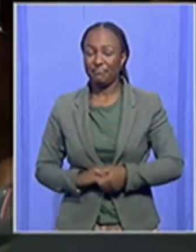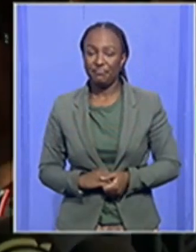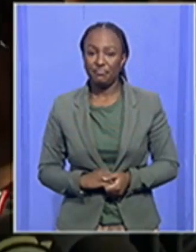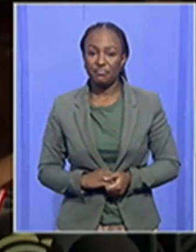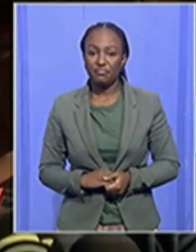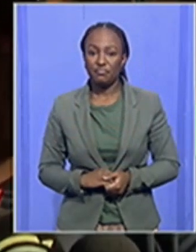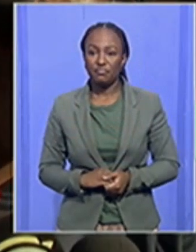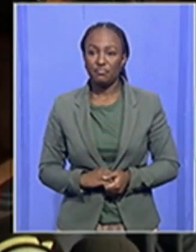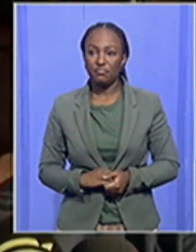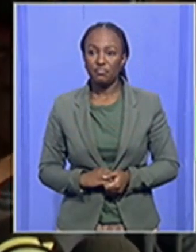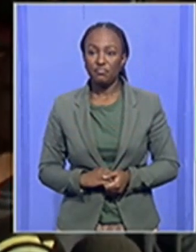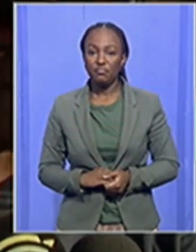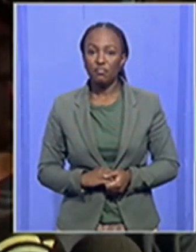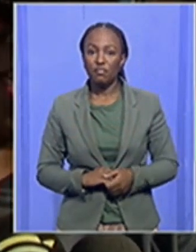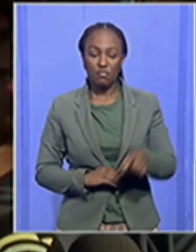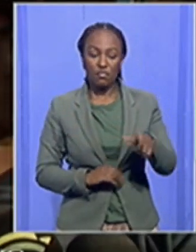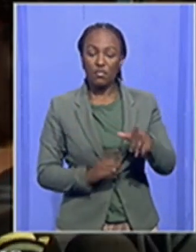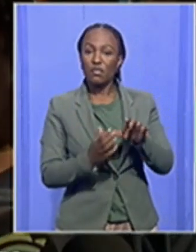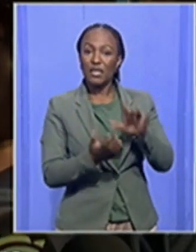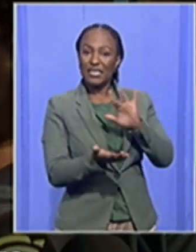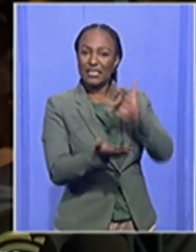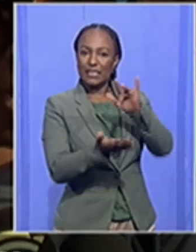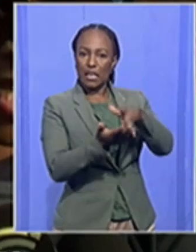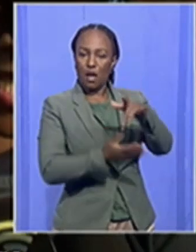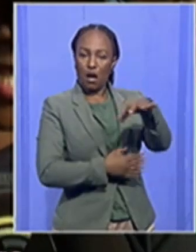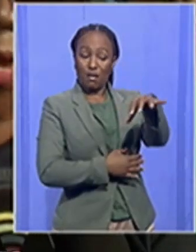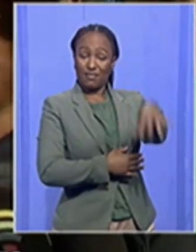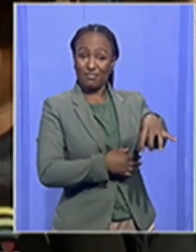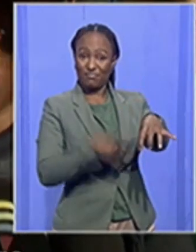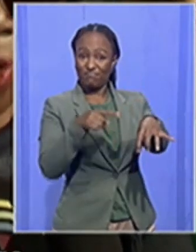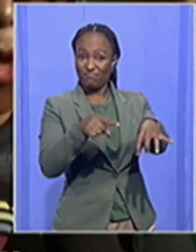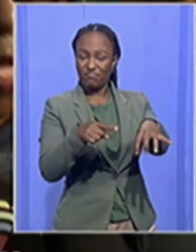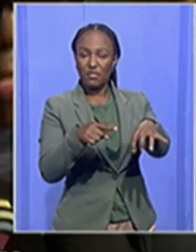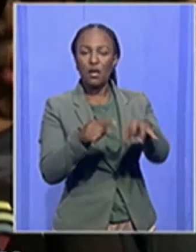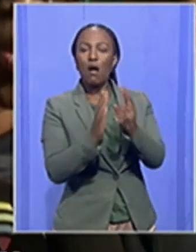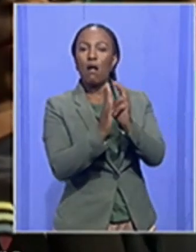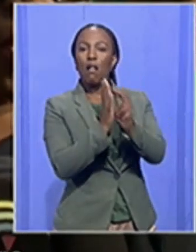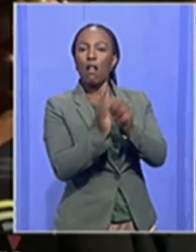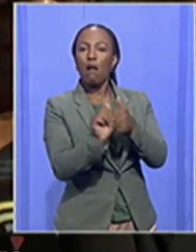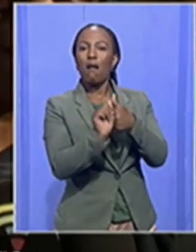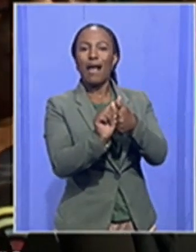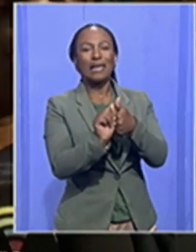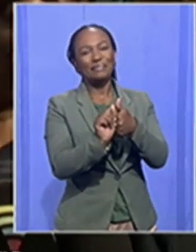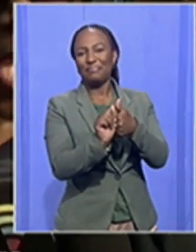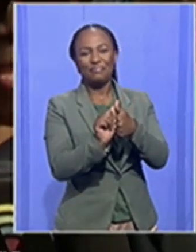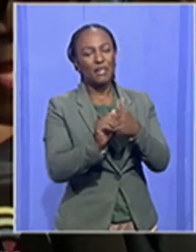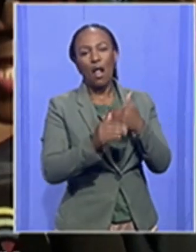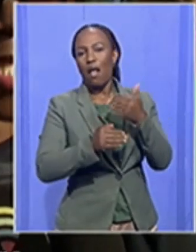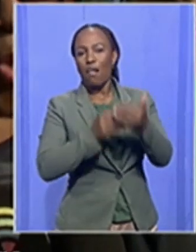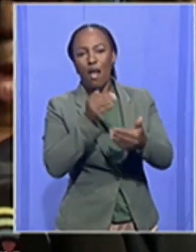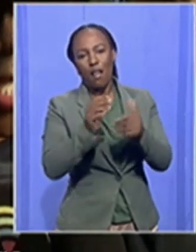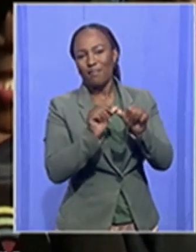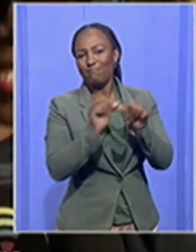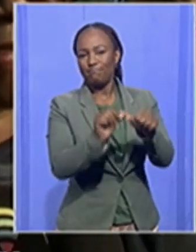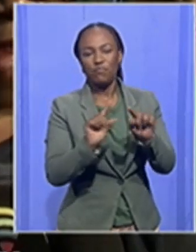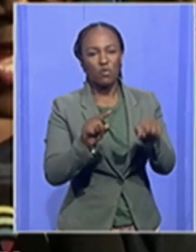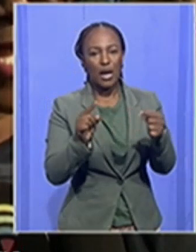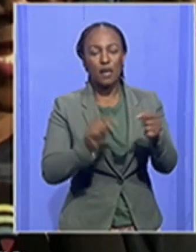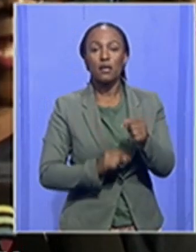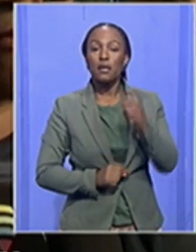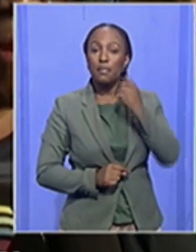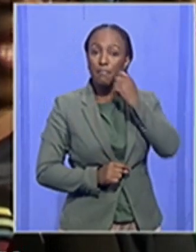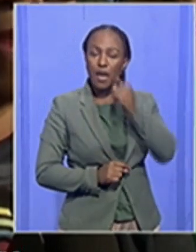The center is non-compliant. It can't continue operating. Mr. Baloy will have to work with us to